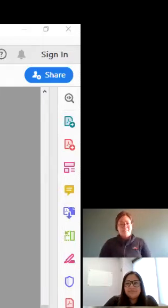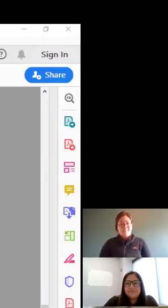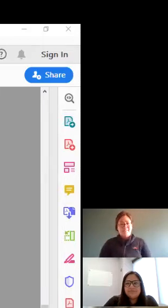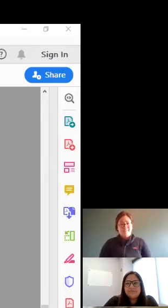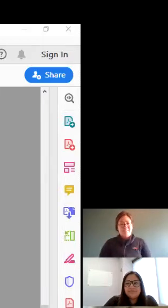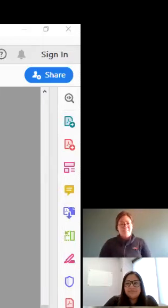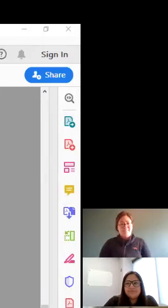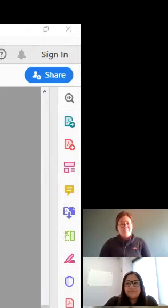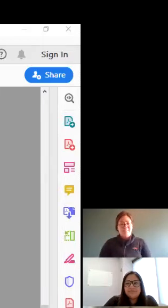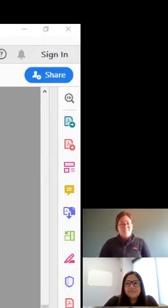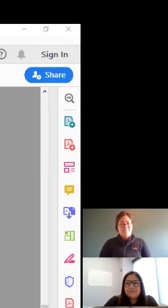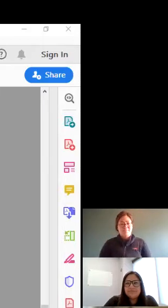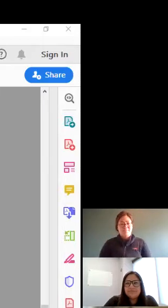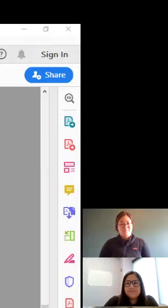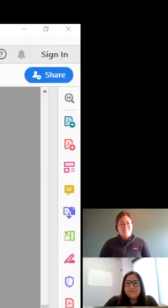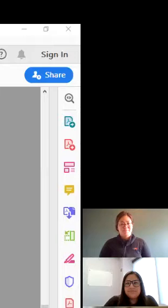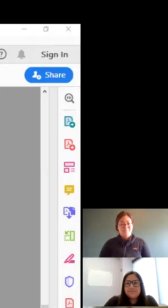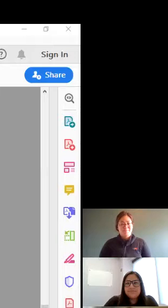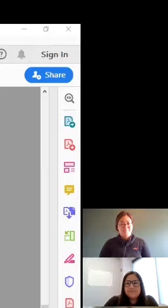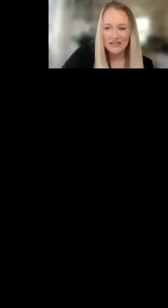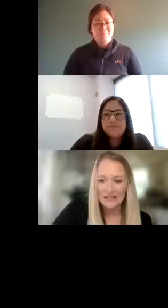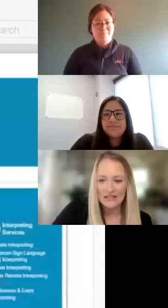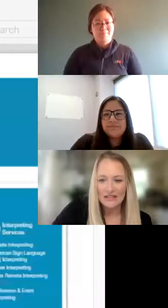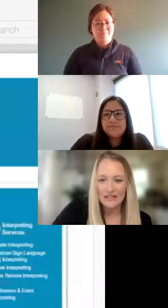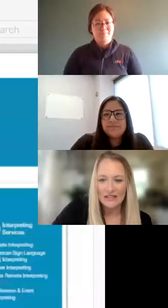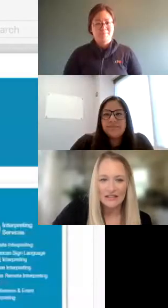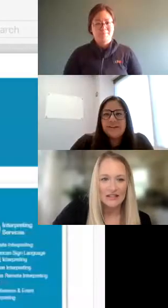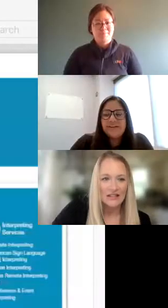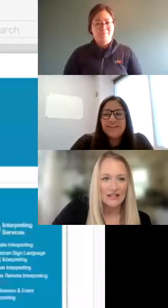your presentation down.